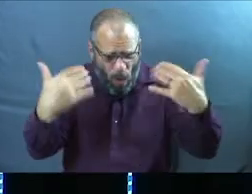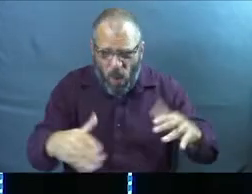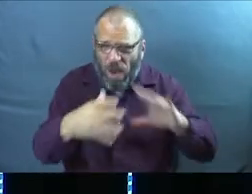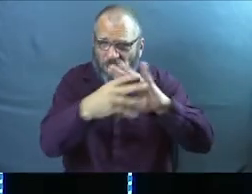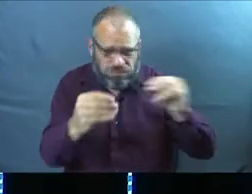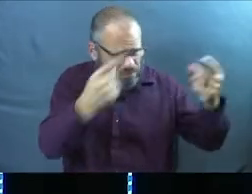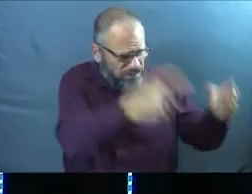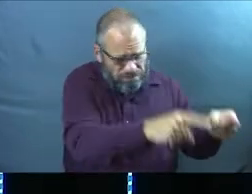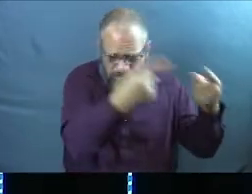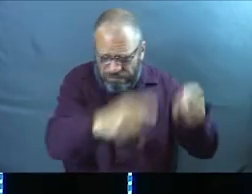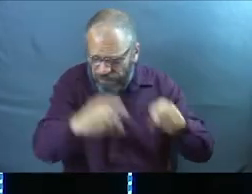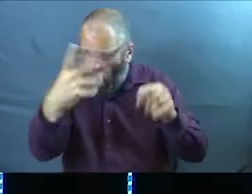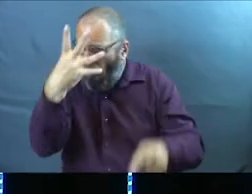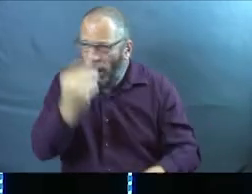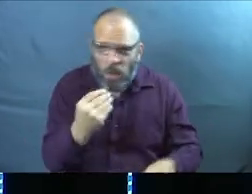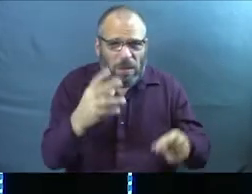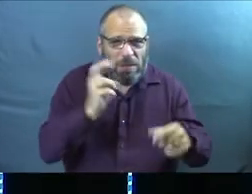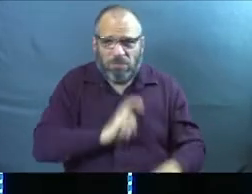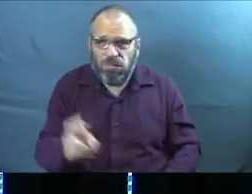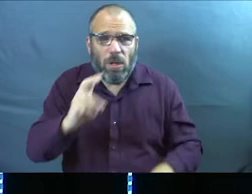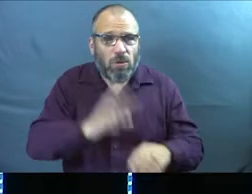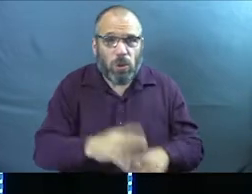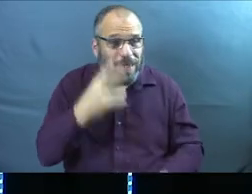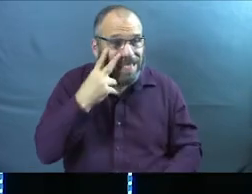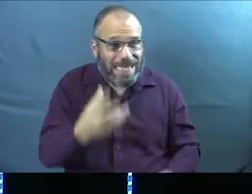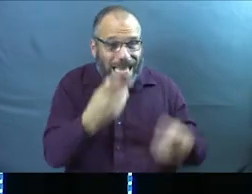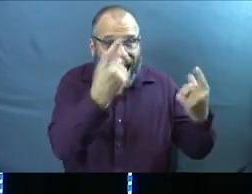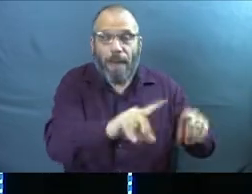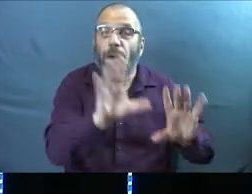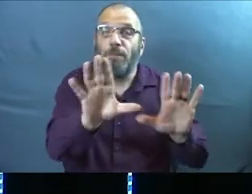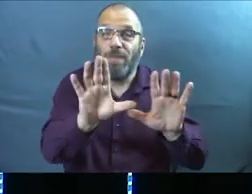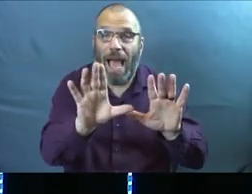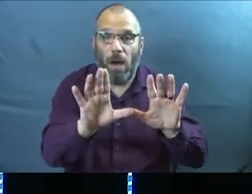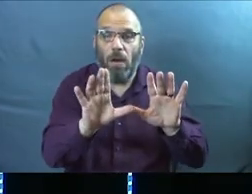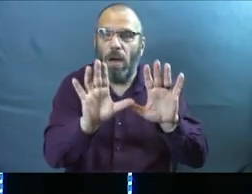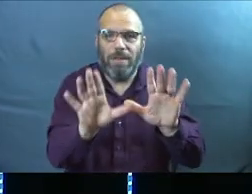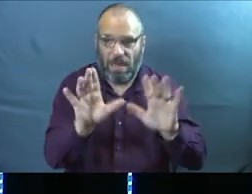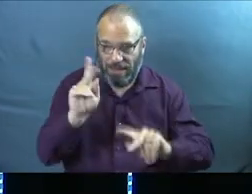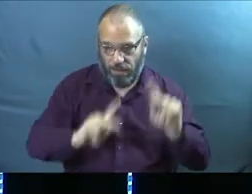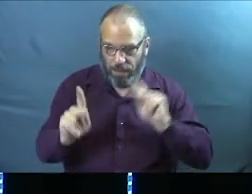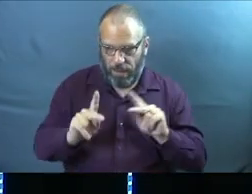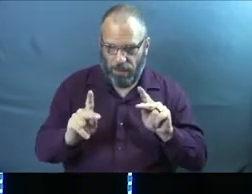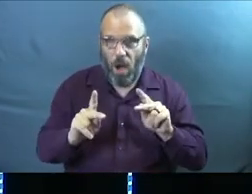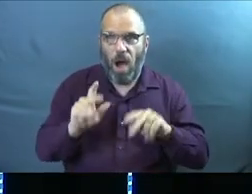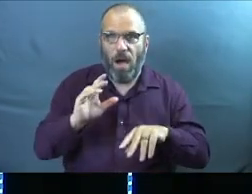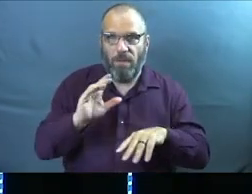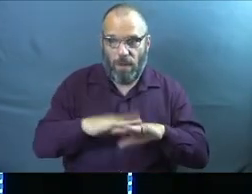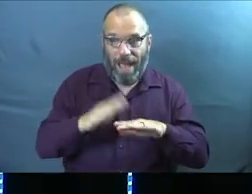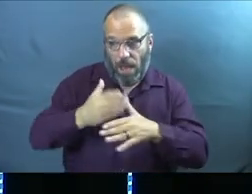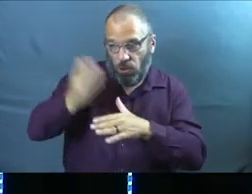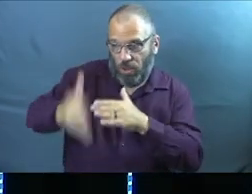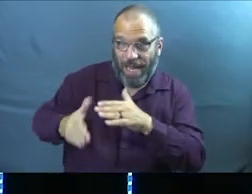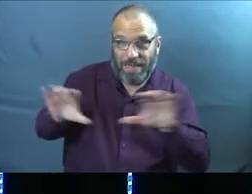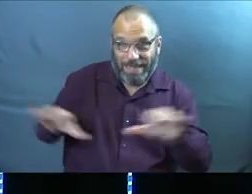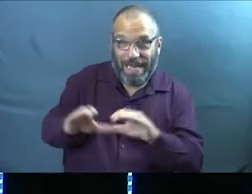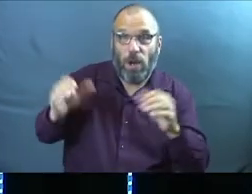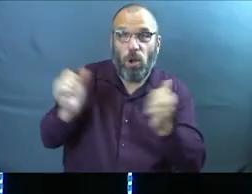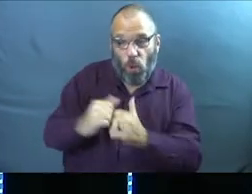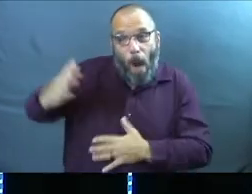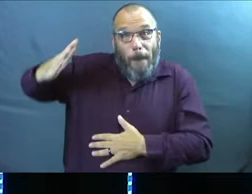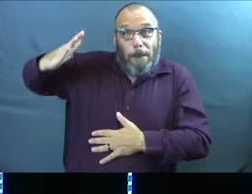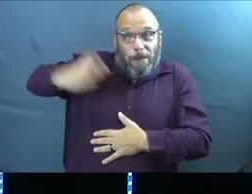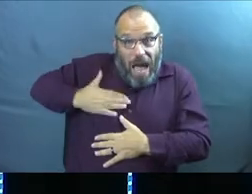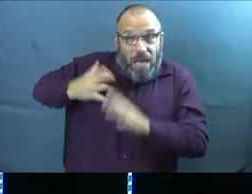different events. And it's a beautiful journey to watch it unfold. And here's what these terrible people from How It Should Have Ended did to